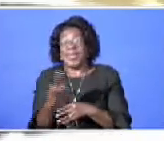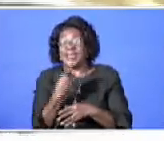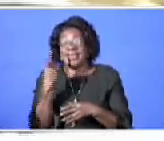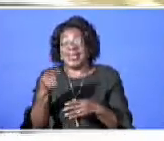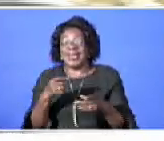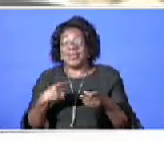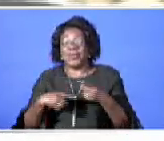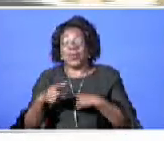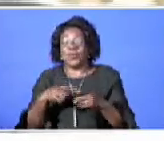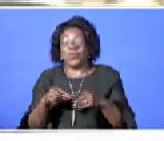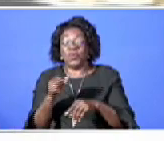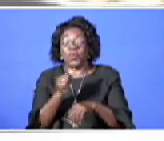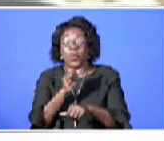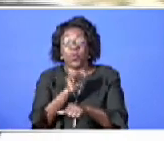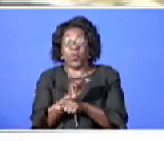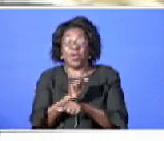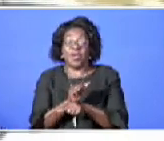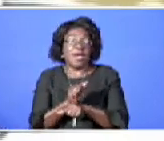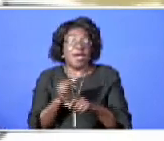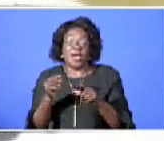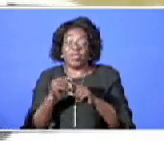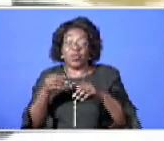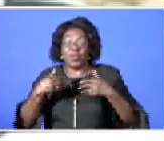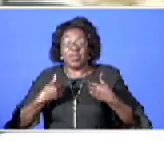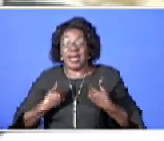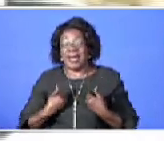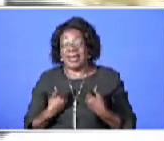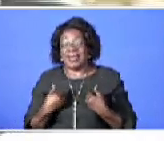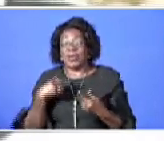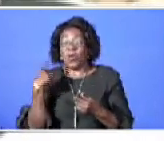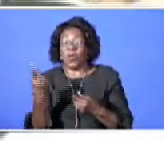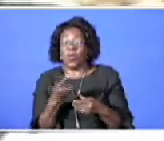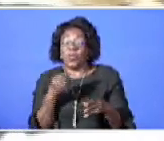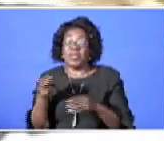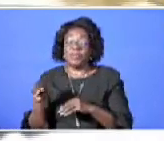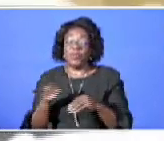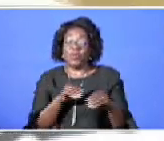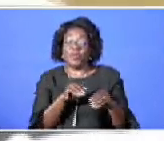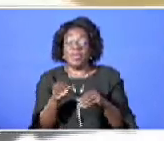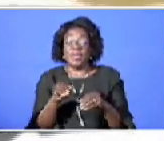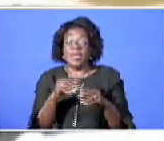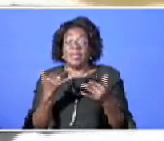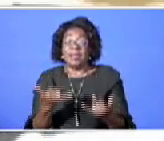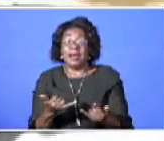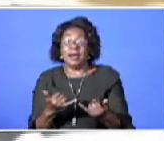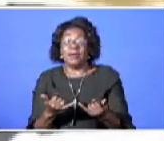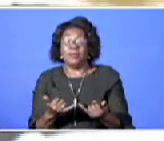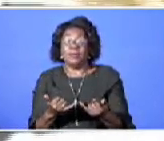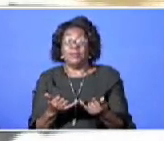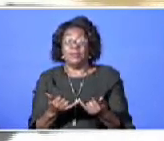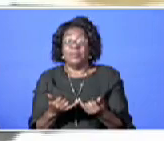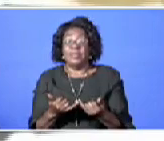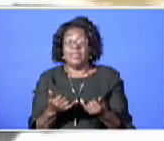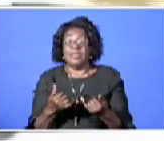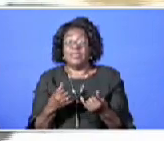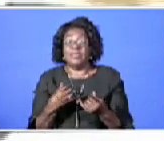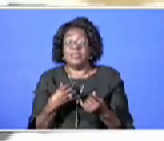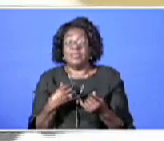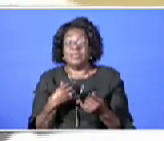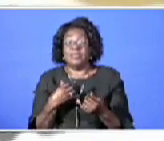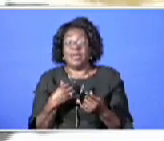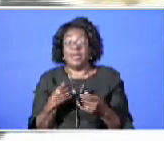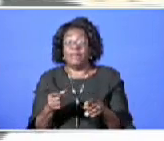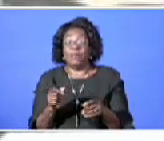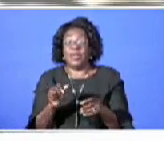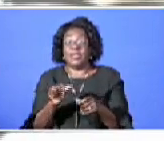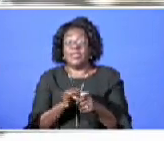tired when everyone was going to work, or when everyone was out of the house. But now it's literally like, everyone's